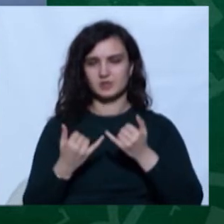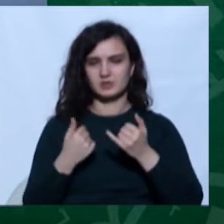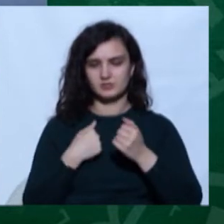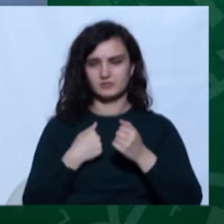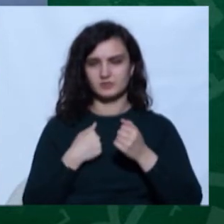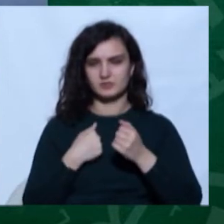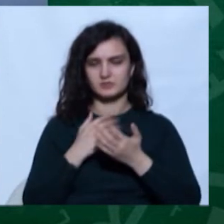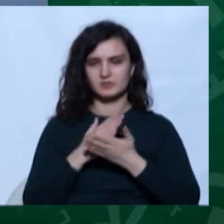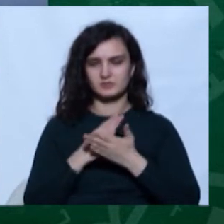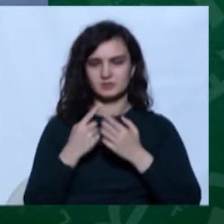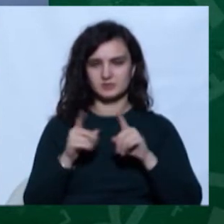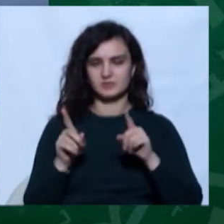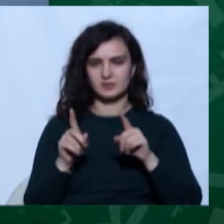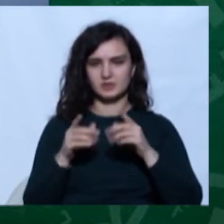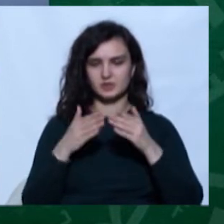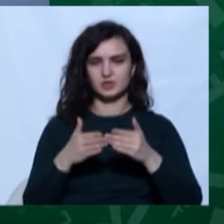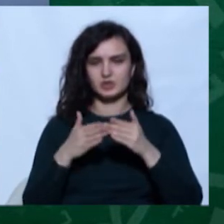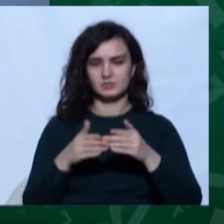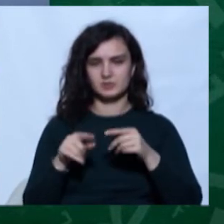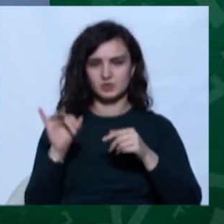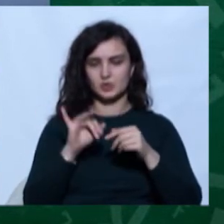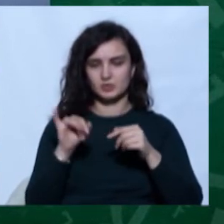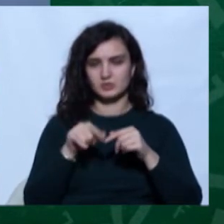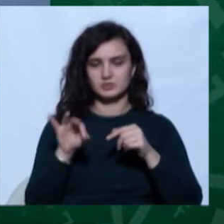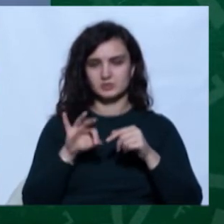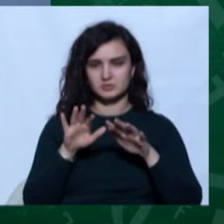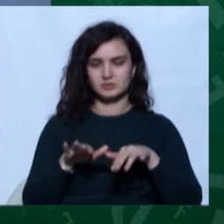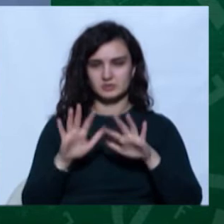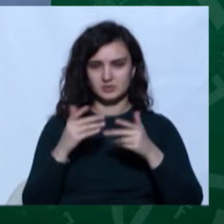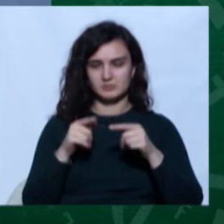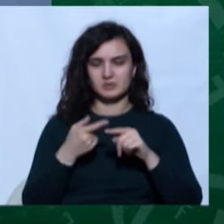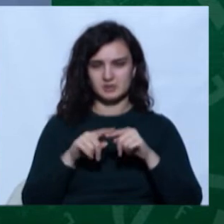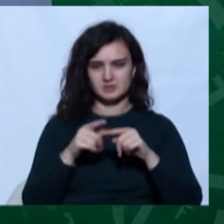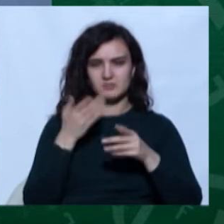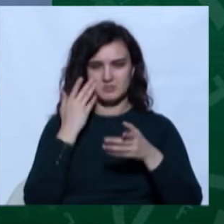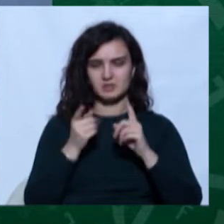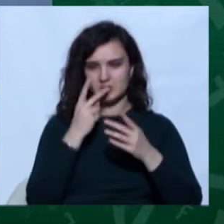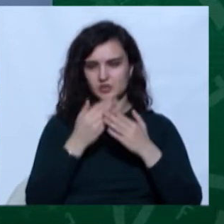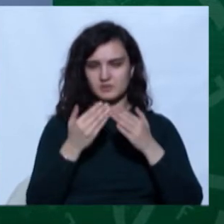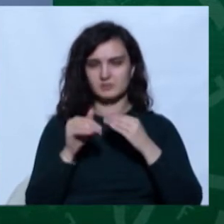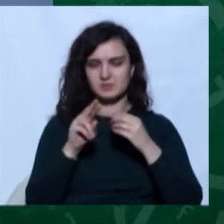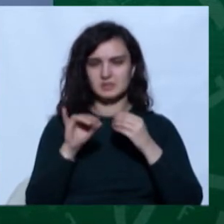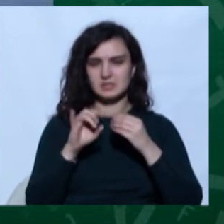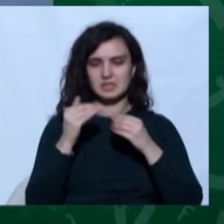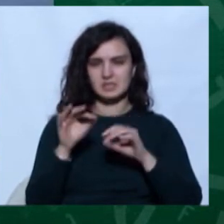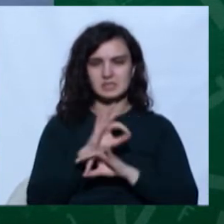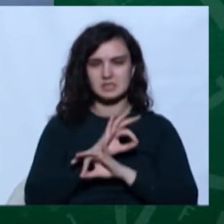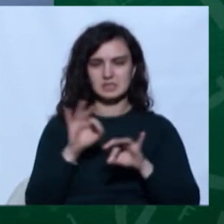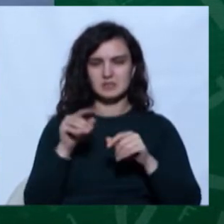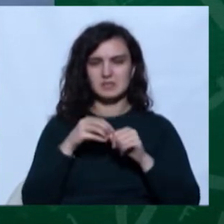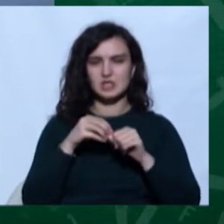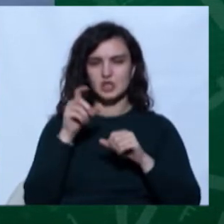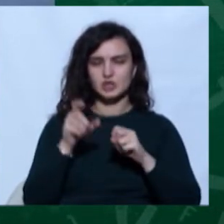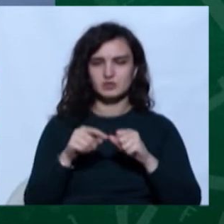we have some ships that the story takes place on, and this really shows Dantes's excellent leadership